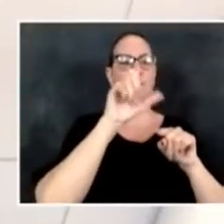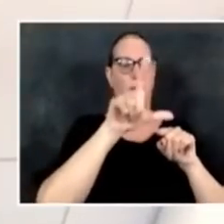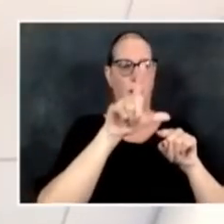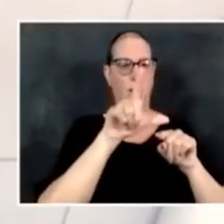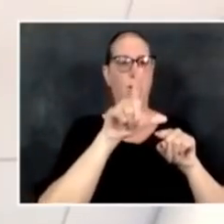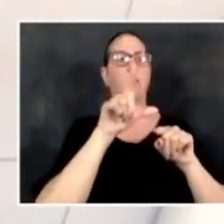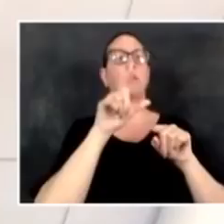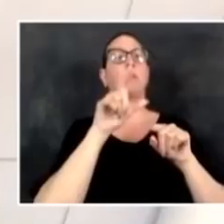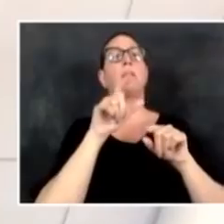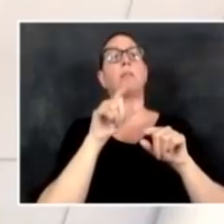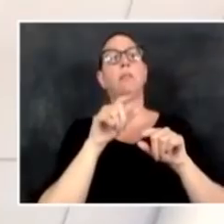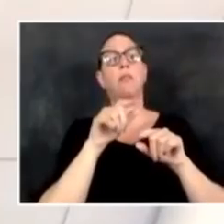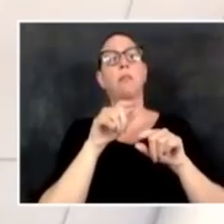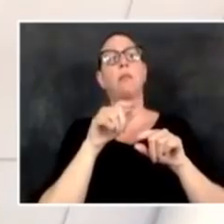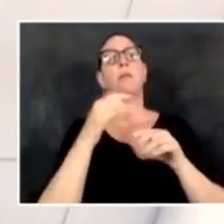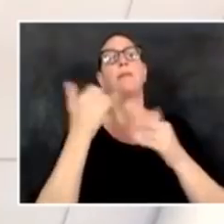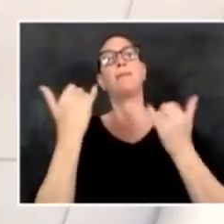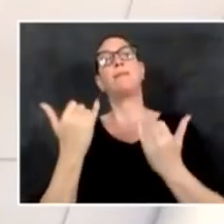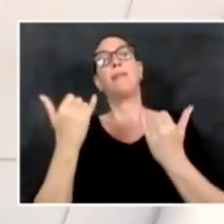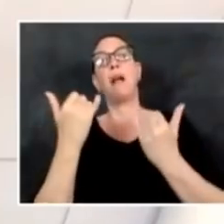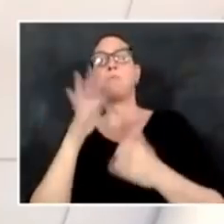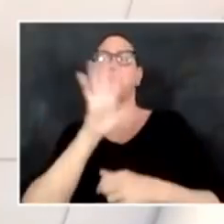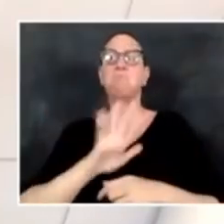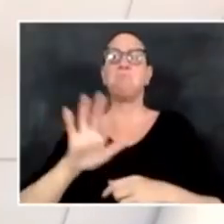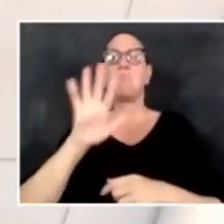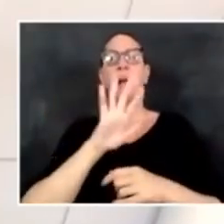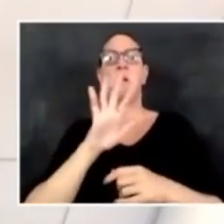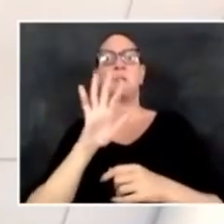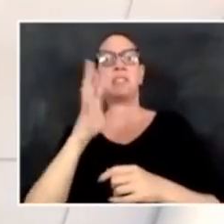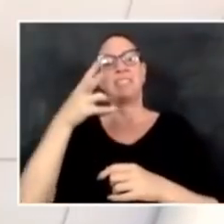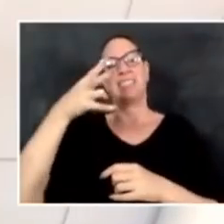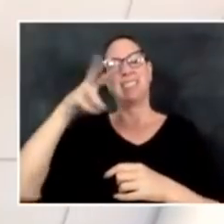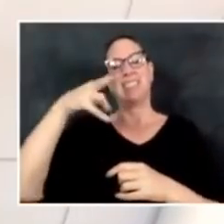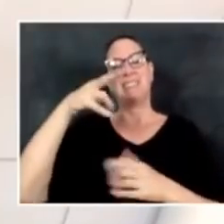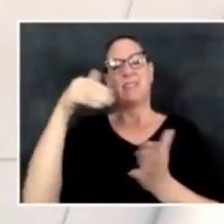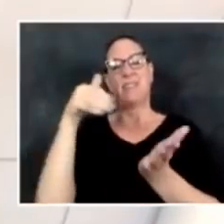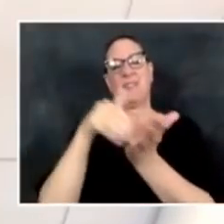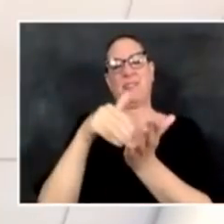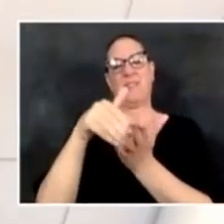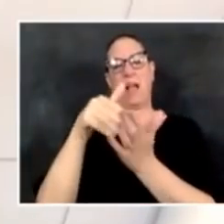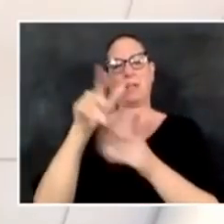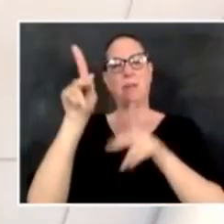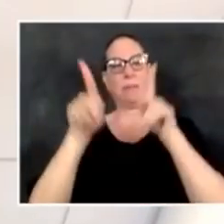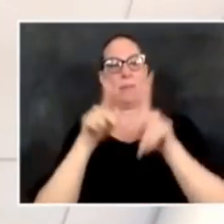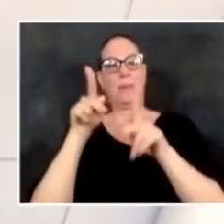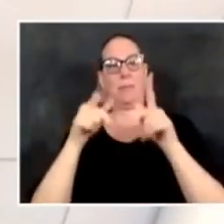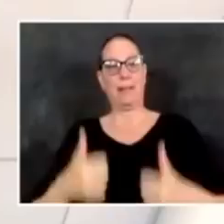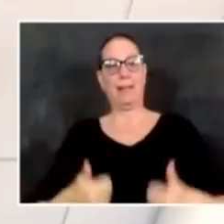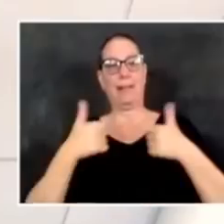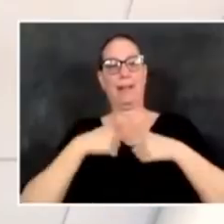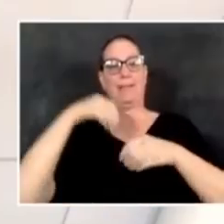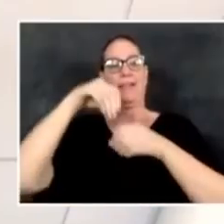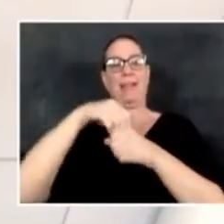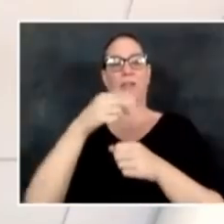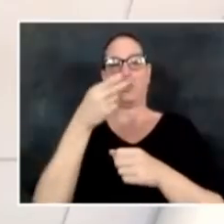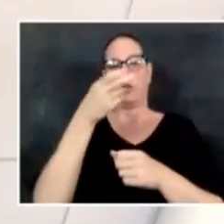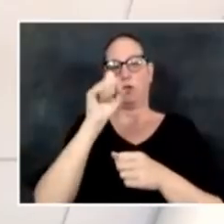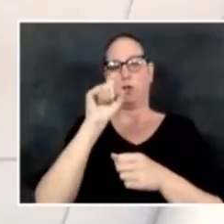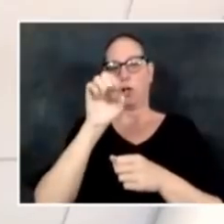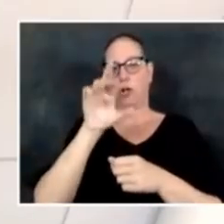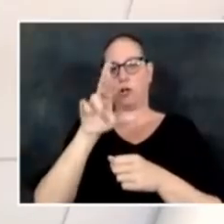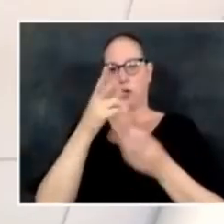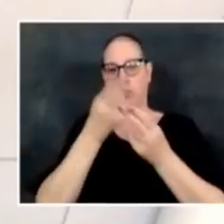the 17,000 people in our single adult shelter system are in hotel rooms. And we've set a goal to continue to move